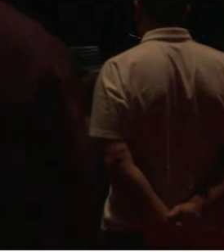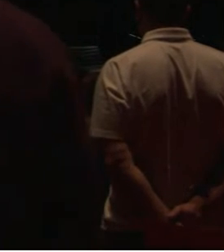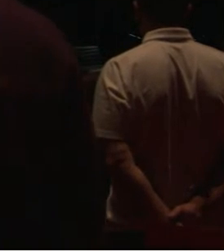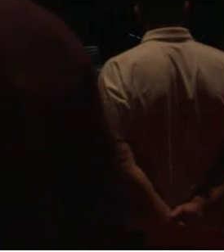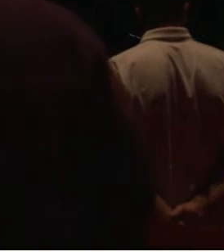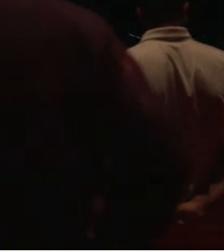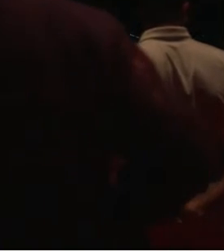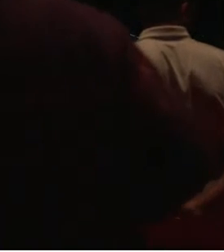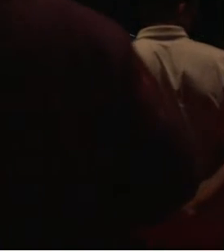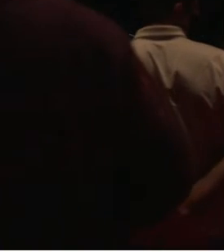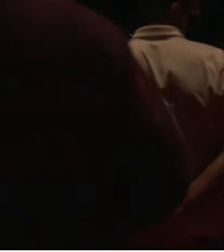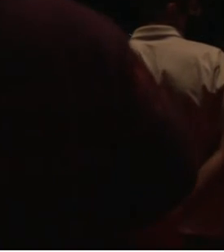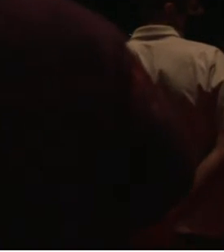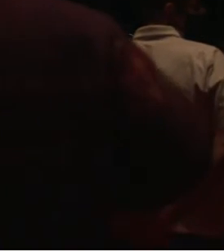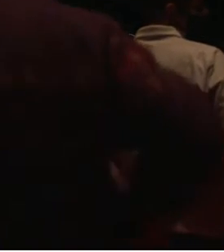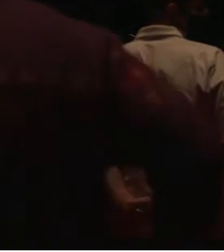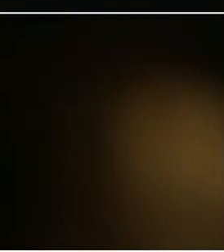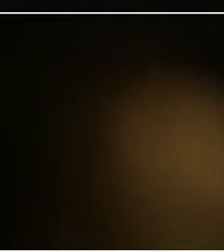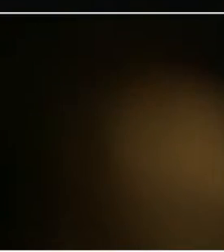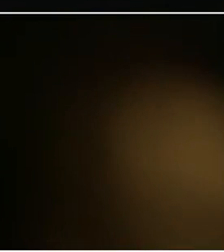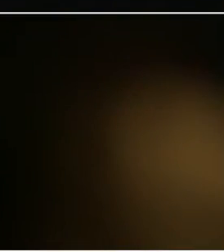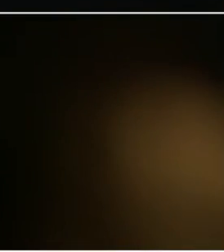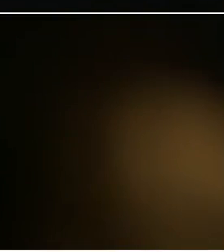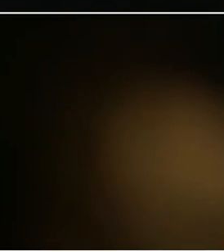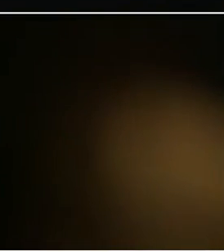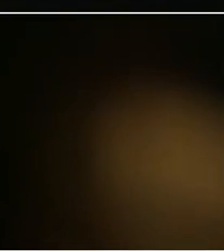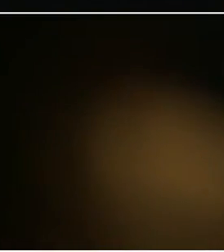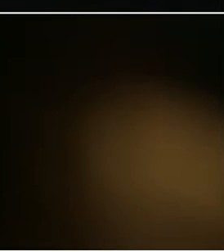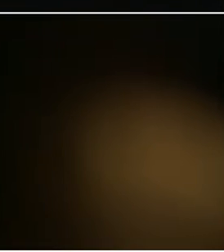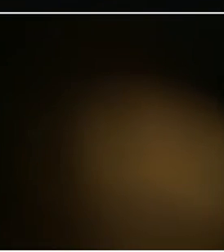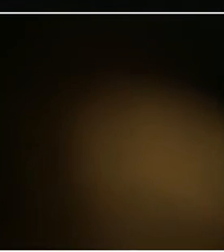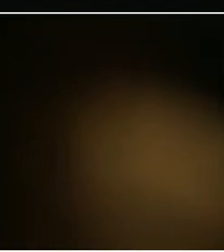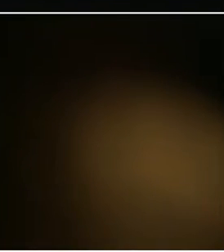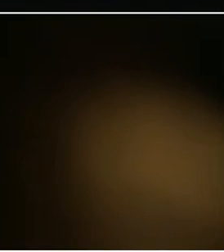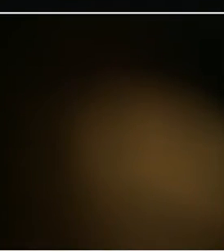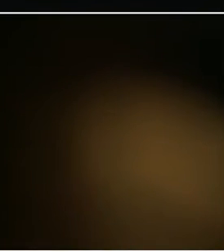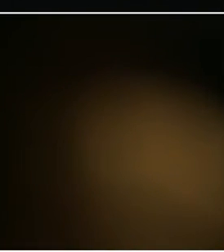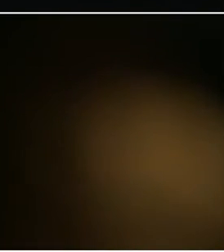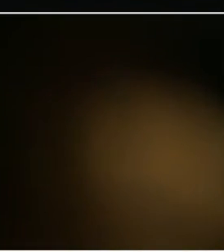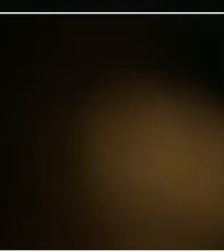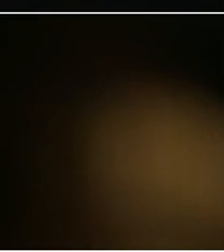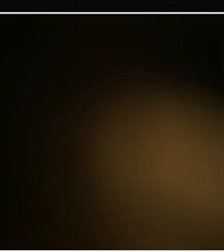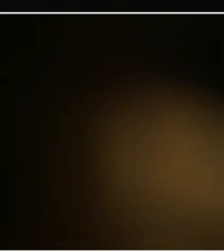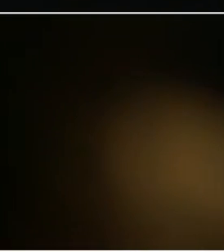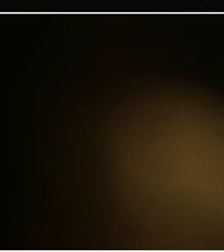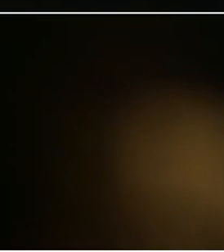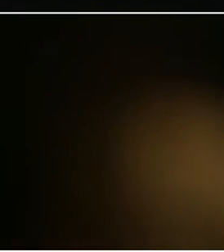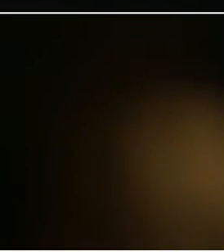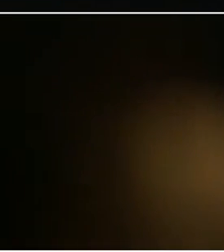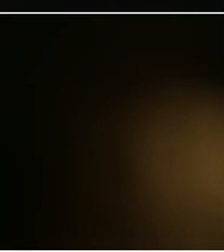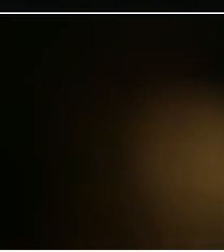the Sooner Nation Singers, with Cameron Persaud,